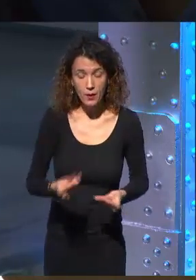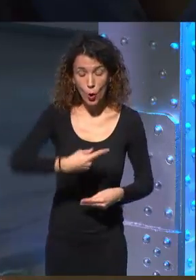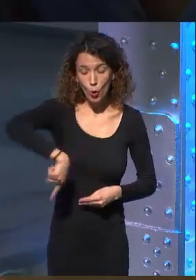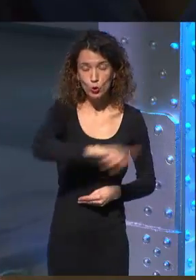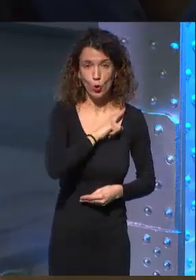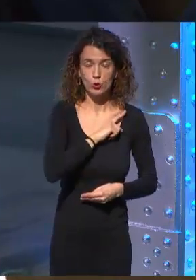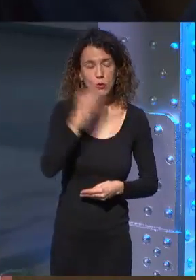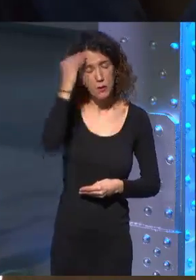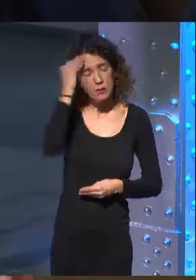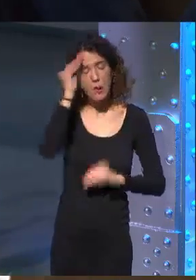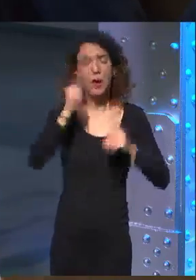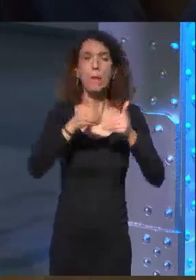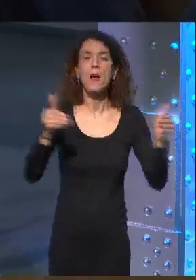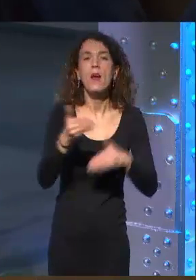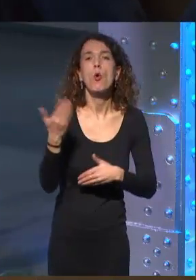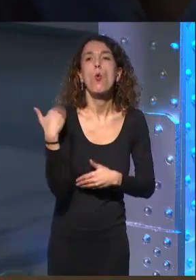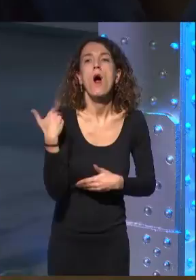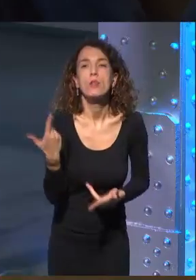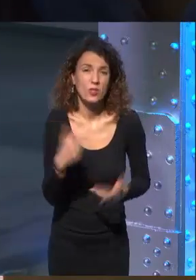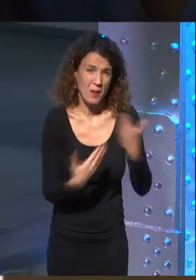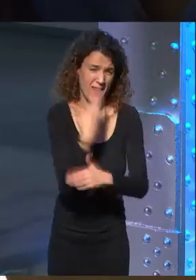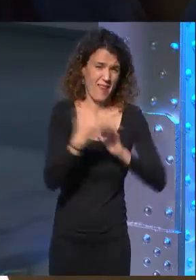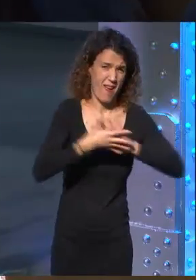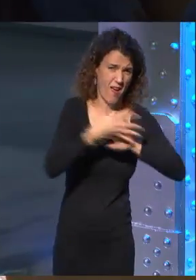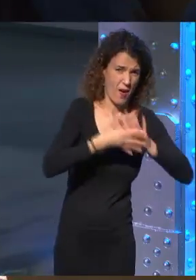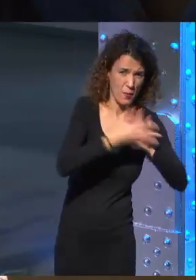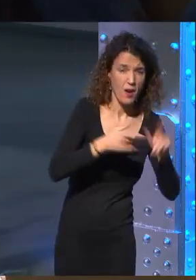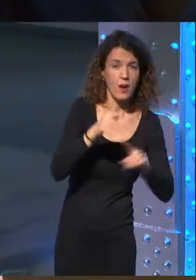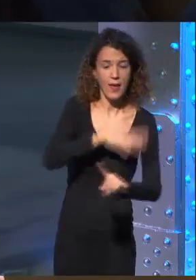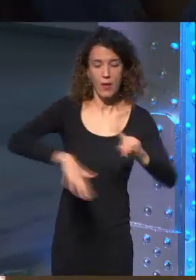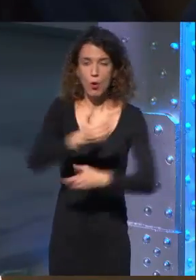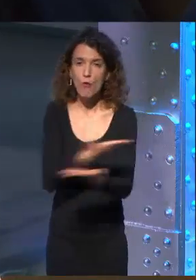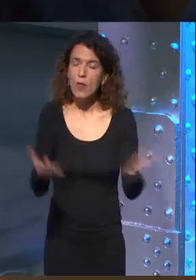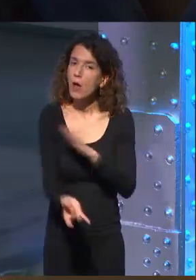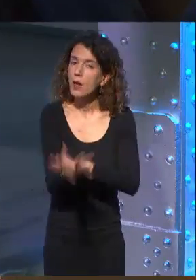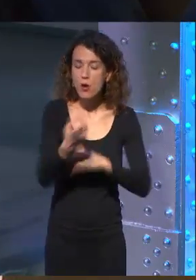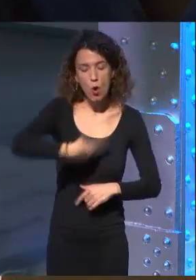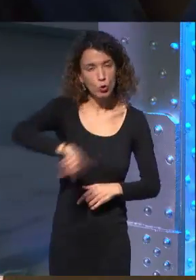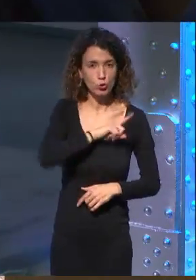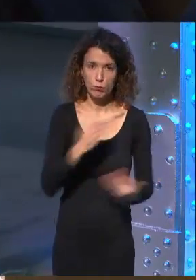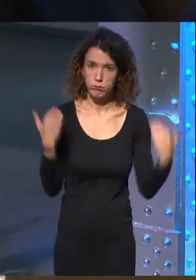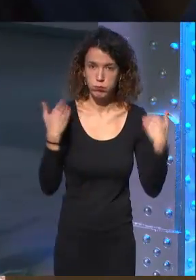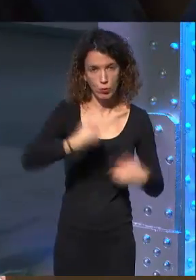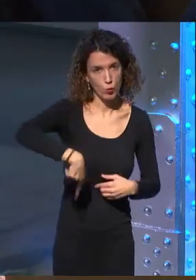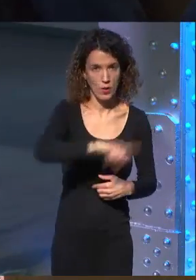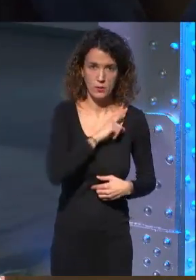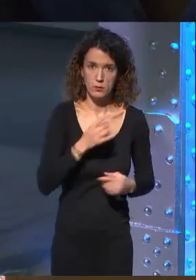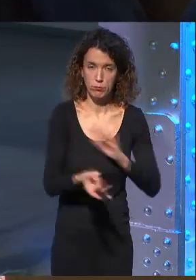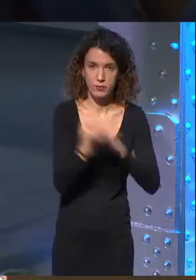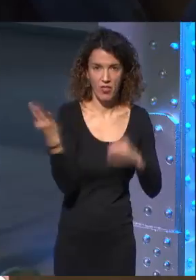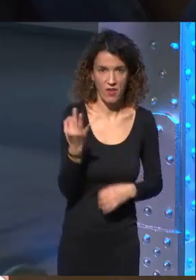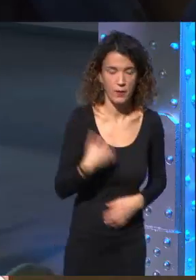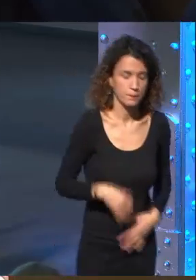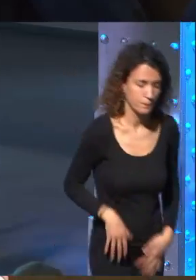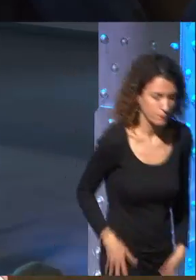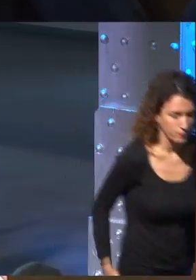They are doing it very well, but what we have to do is to think of, everything that we've seen this morning, because we have to create that